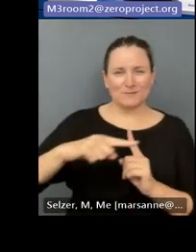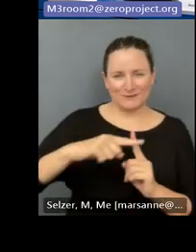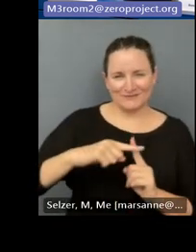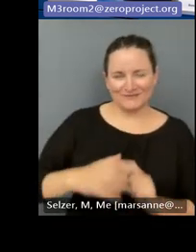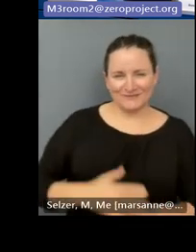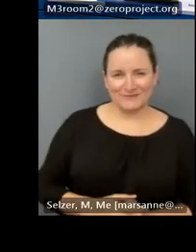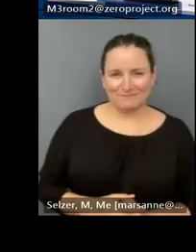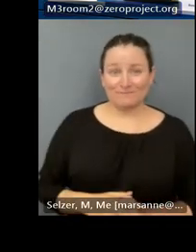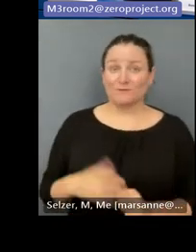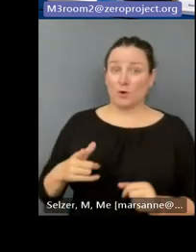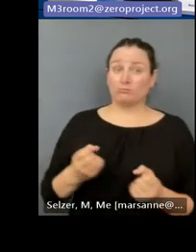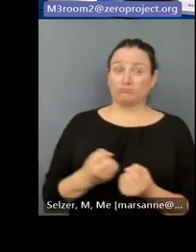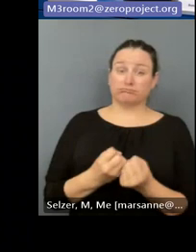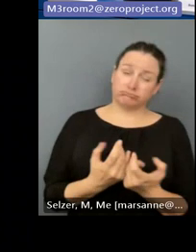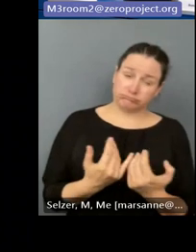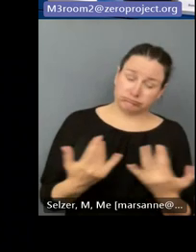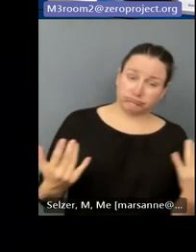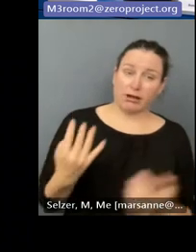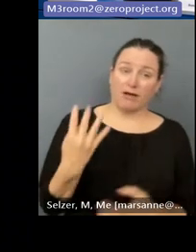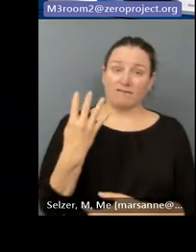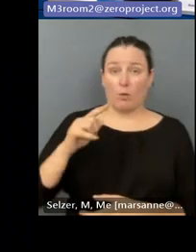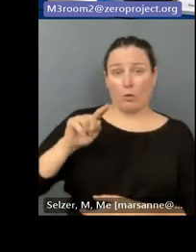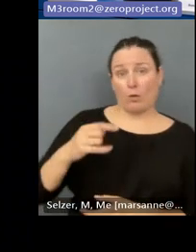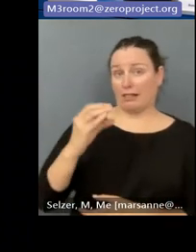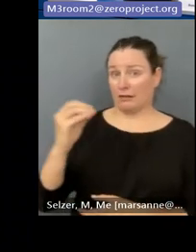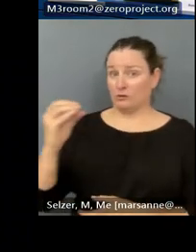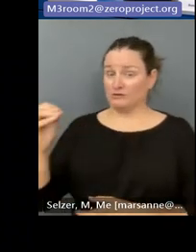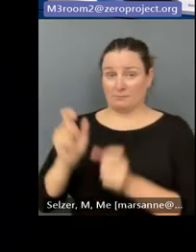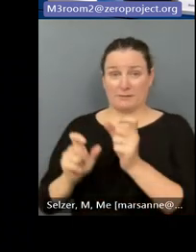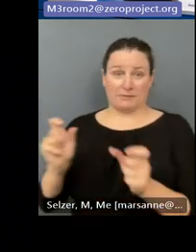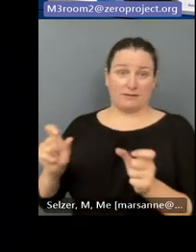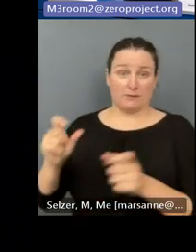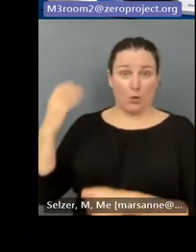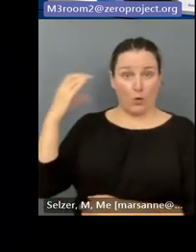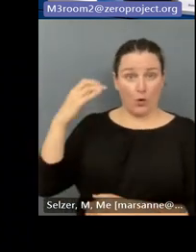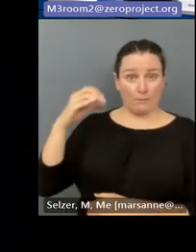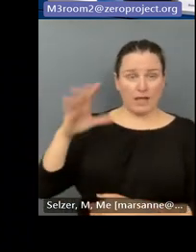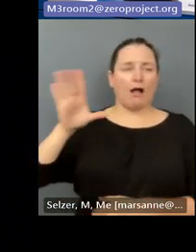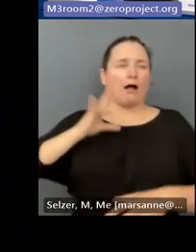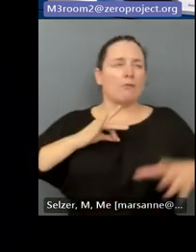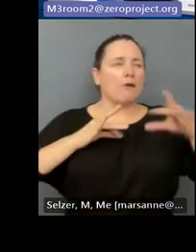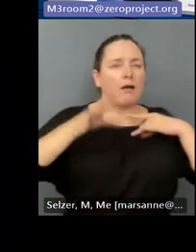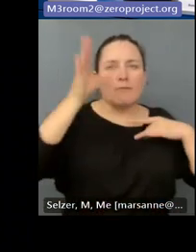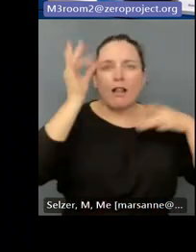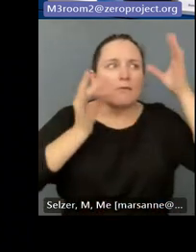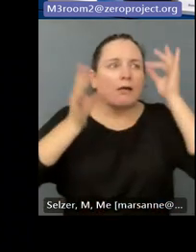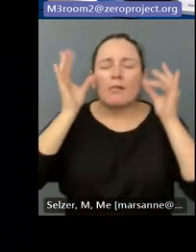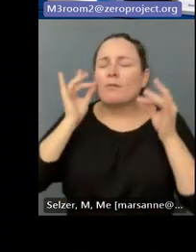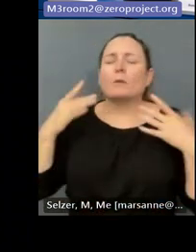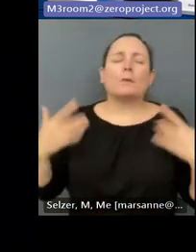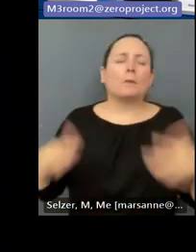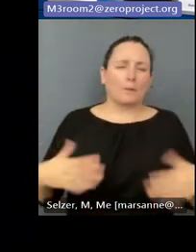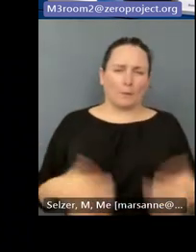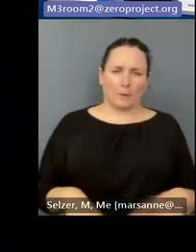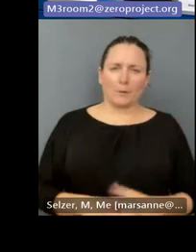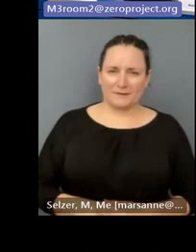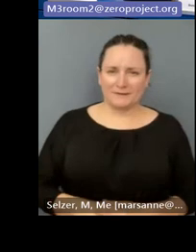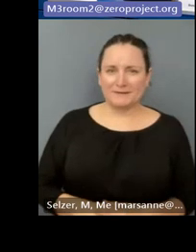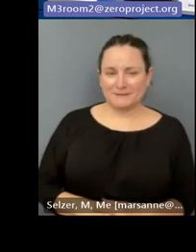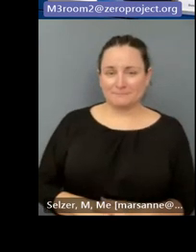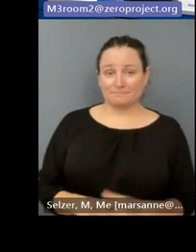in Colombia. Today, I celebrate with all of you our victories in different science and